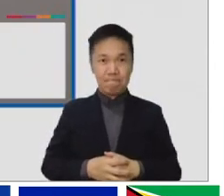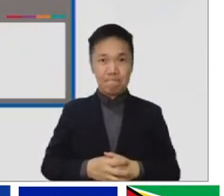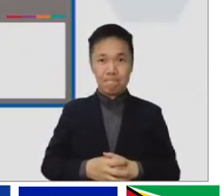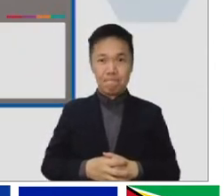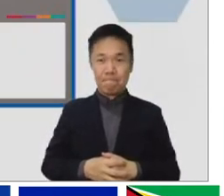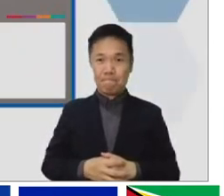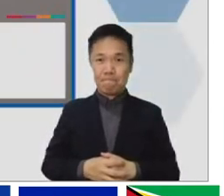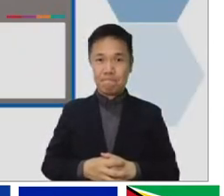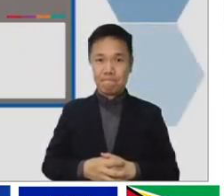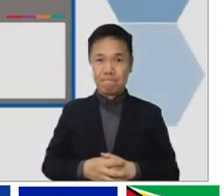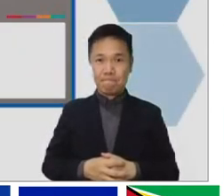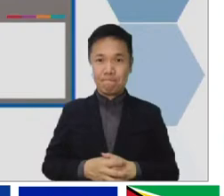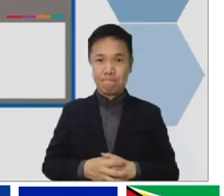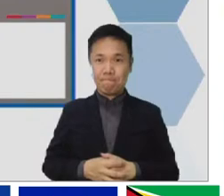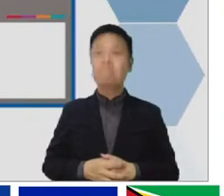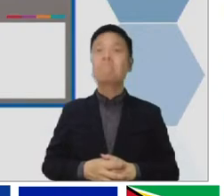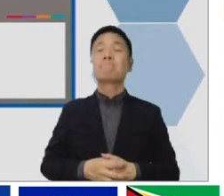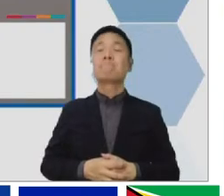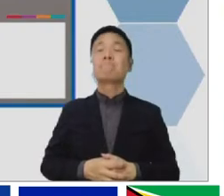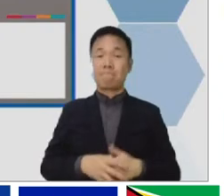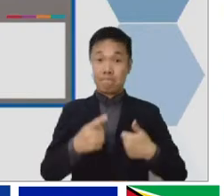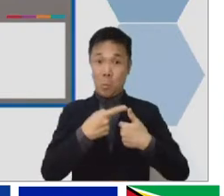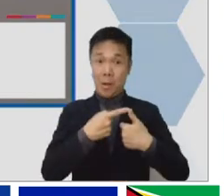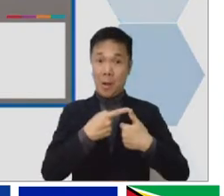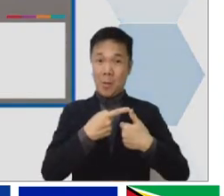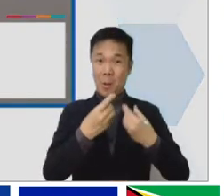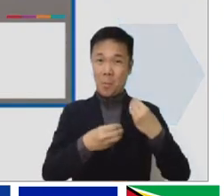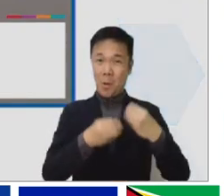Charles in. Interaction, and that is why we want